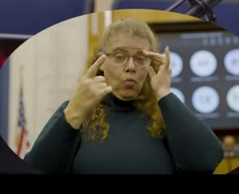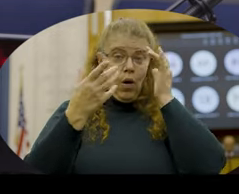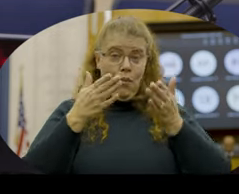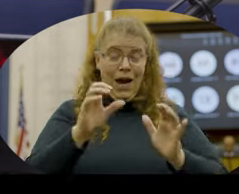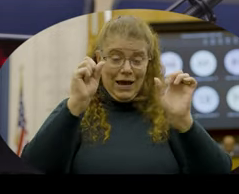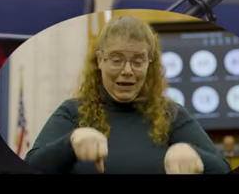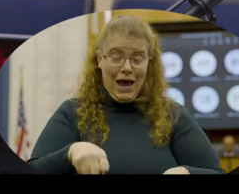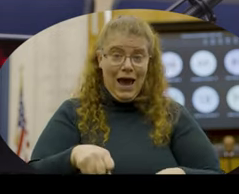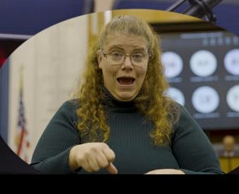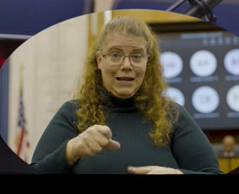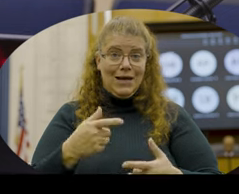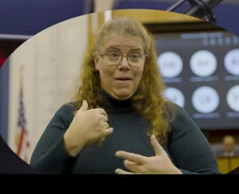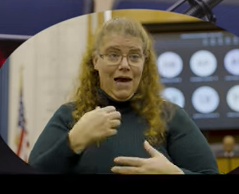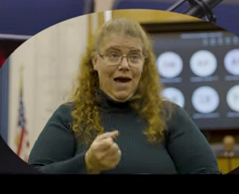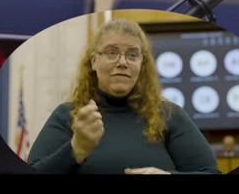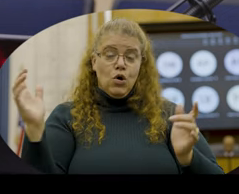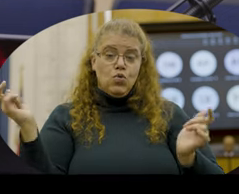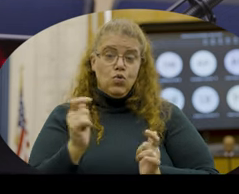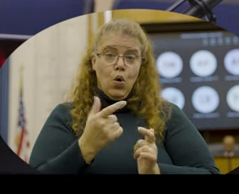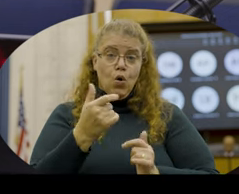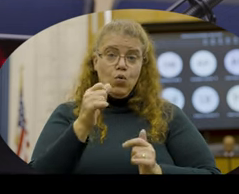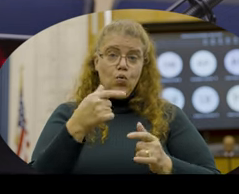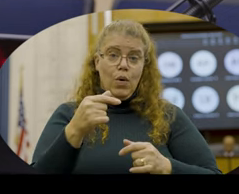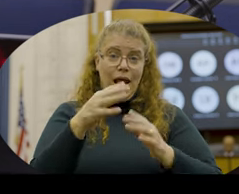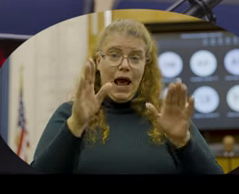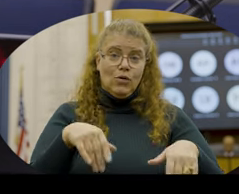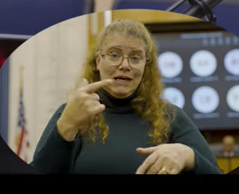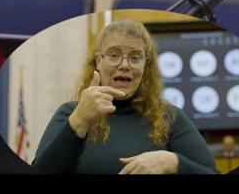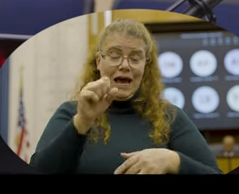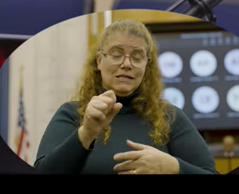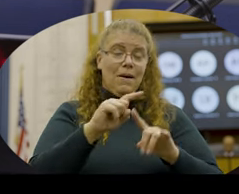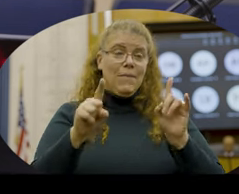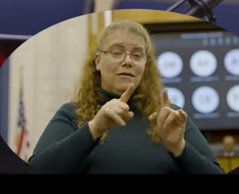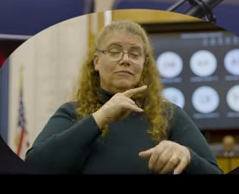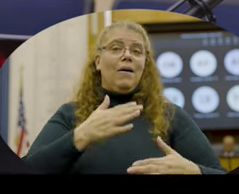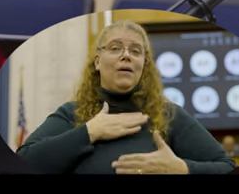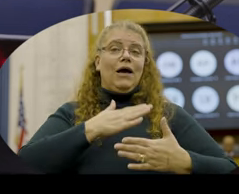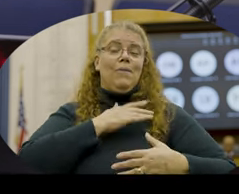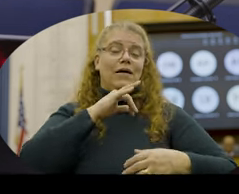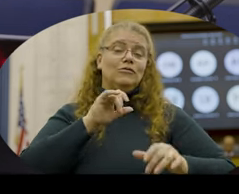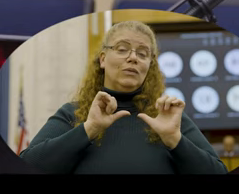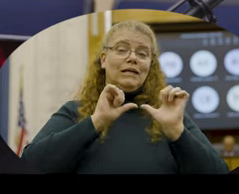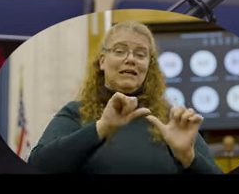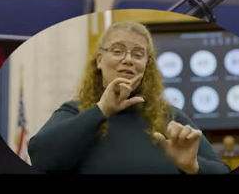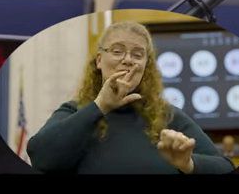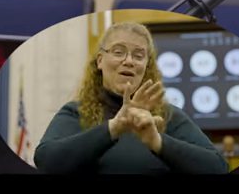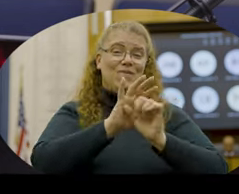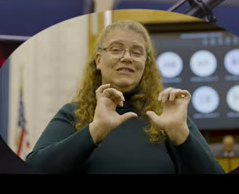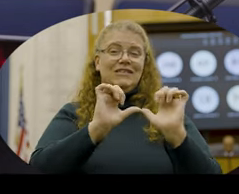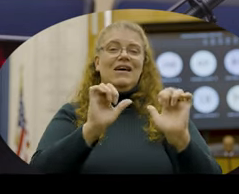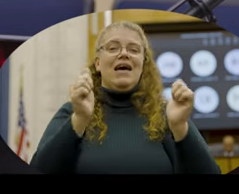are the types of relationships that can change a kid's life, and it's crucial that we continue to make